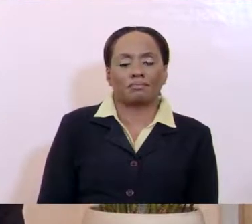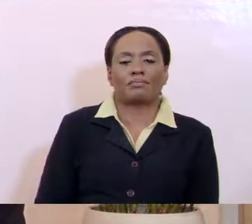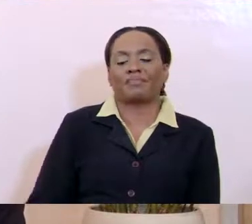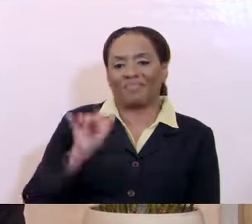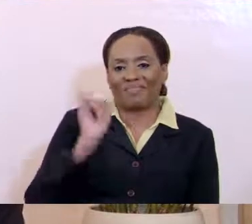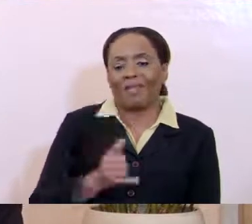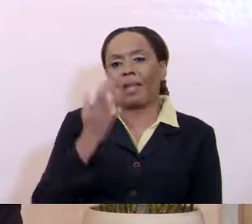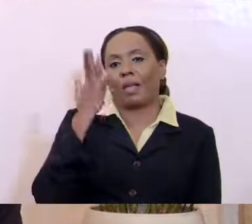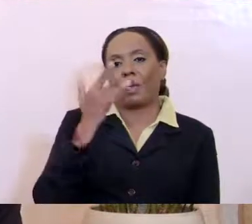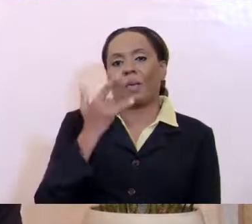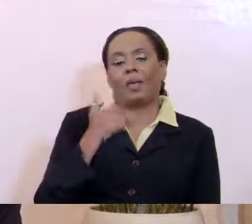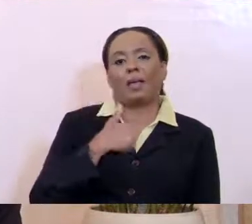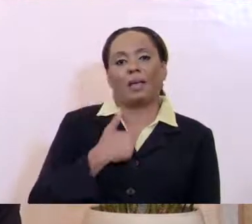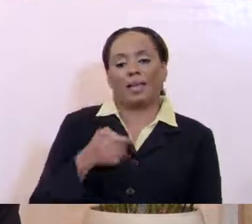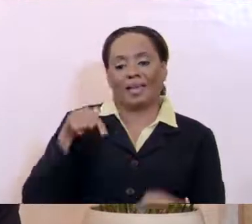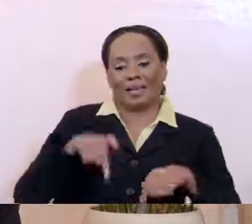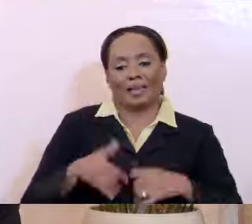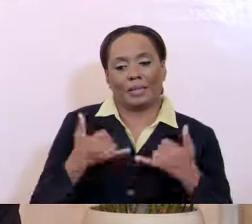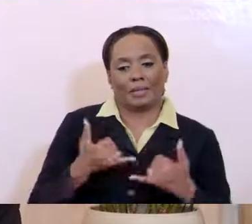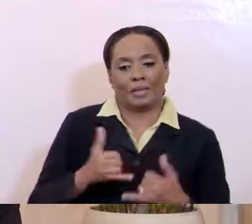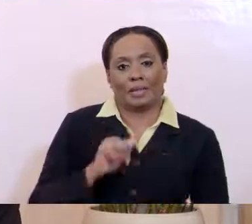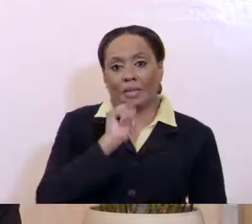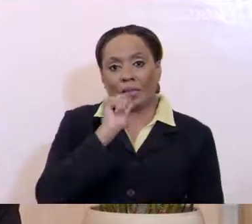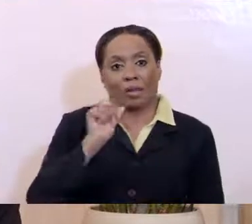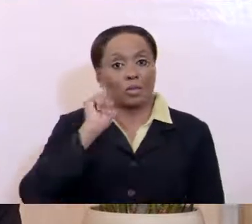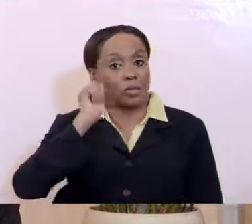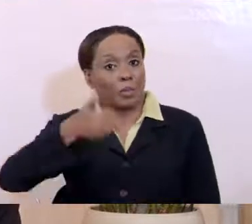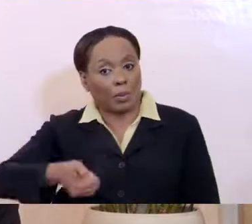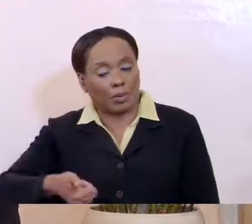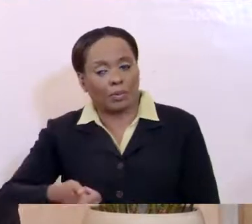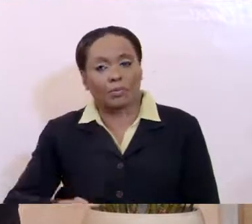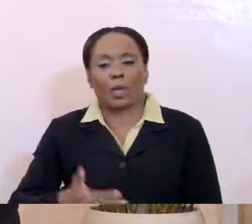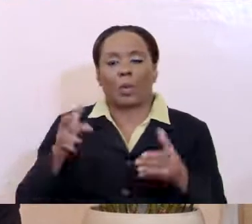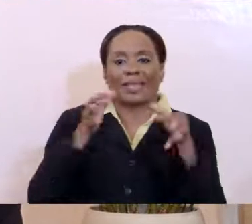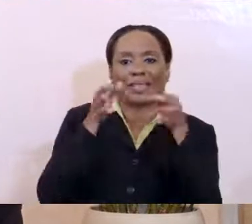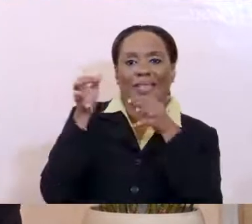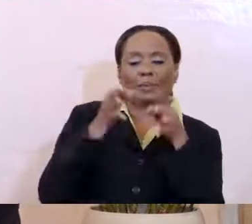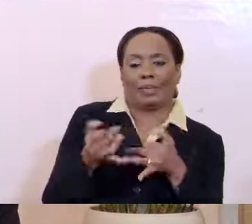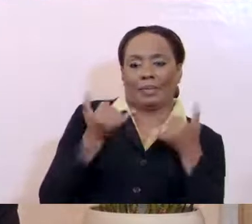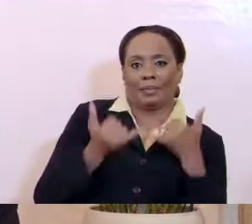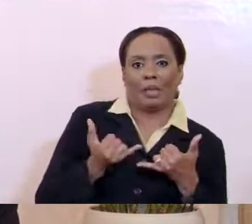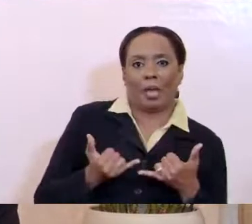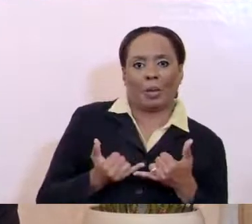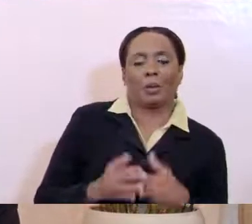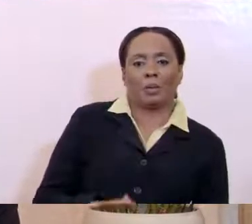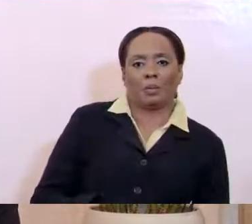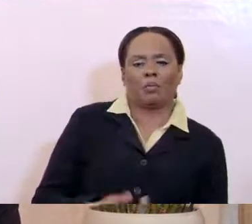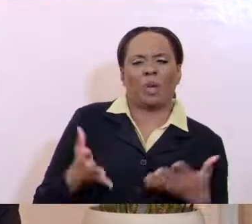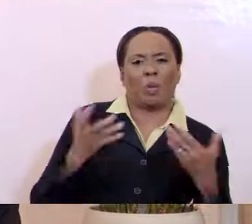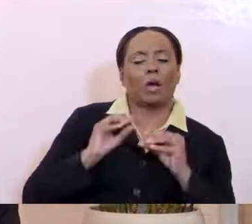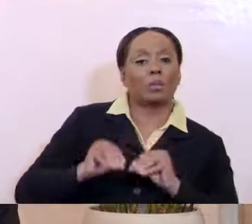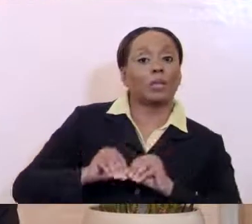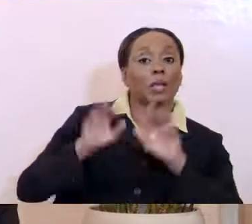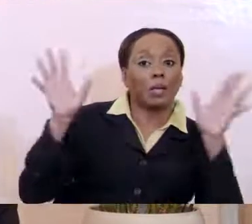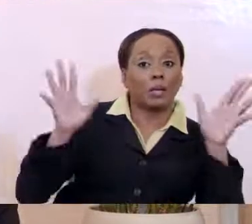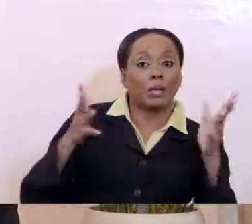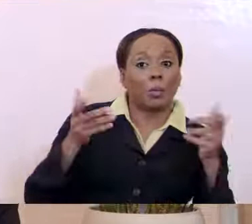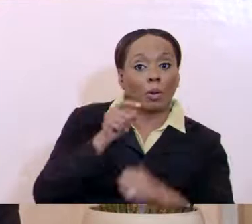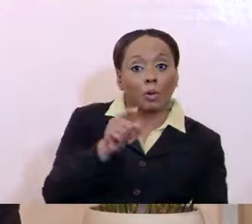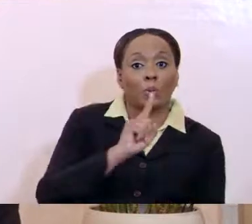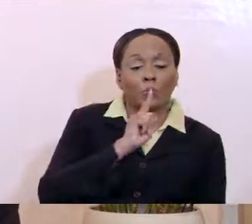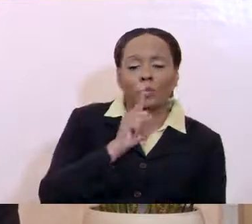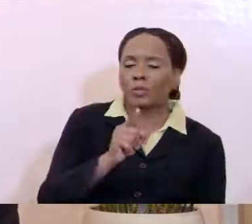asked to bring forward this address so that we can get things in perspective and to make sure there's